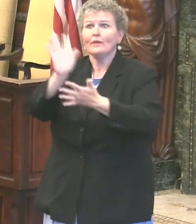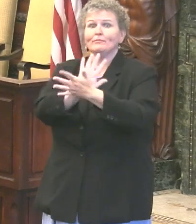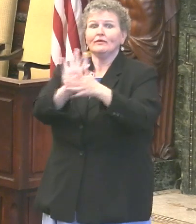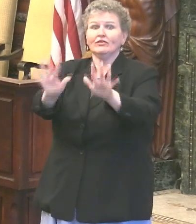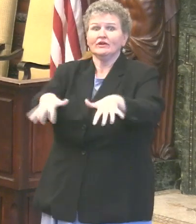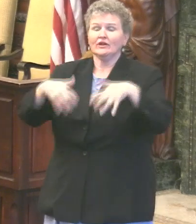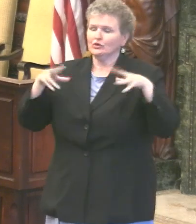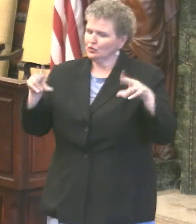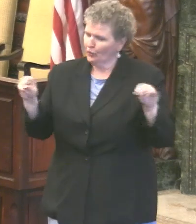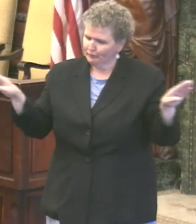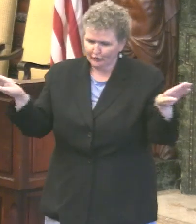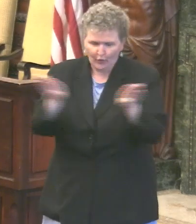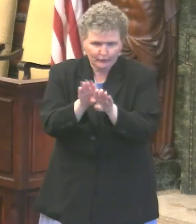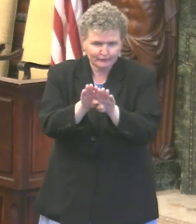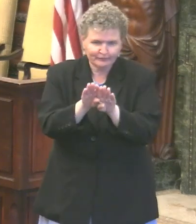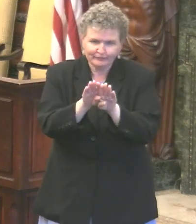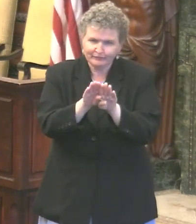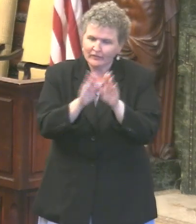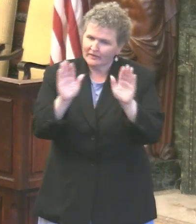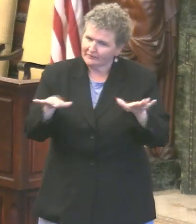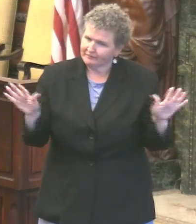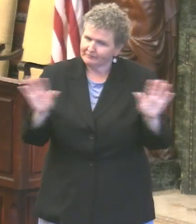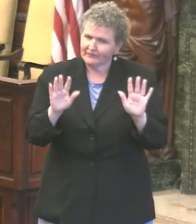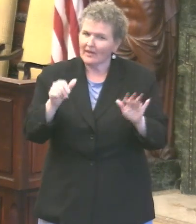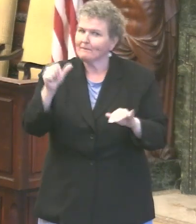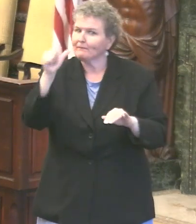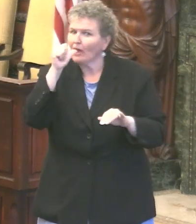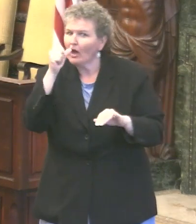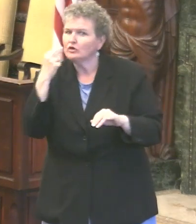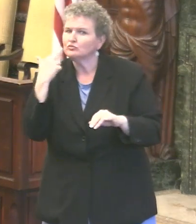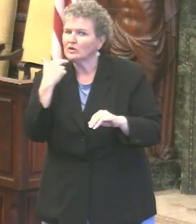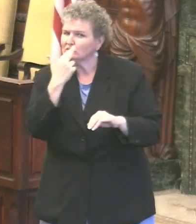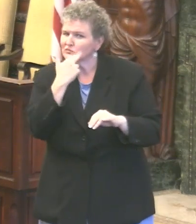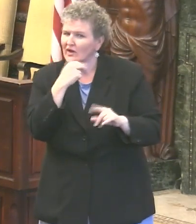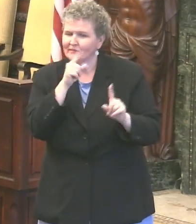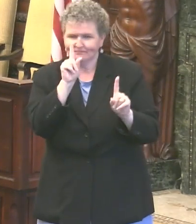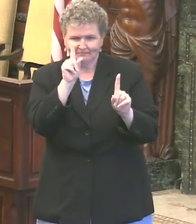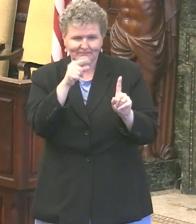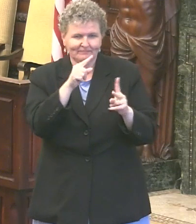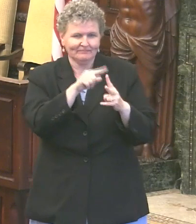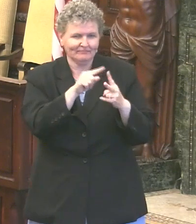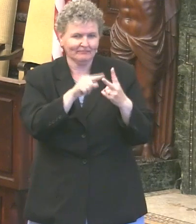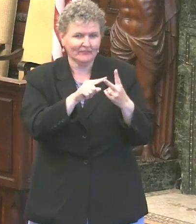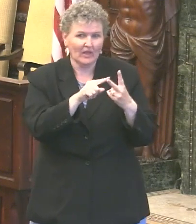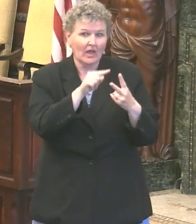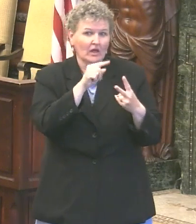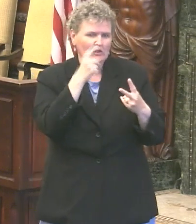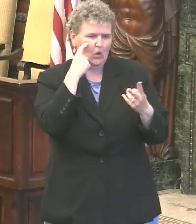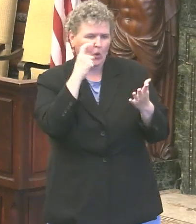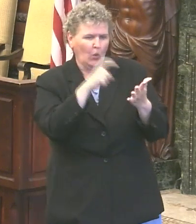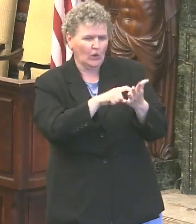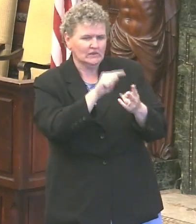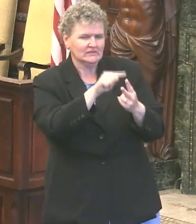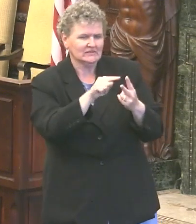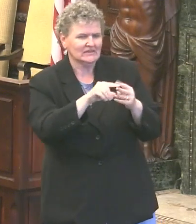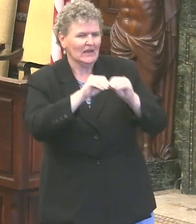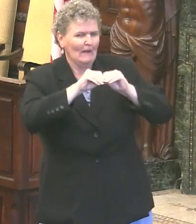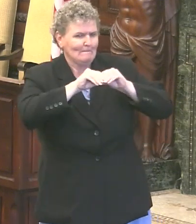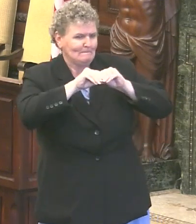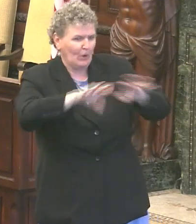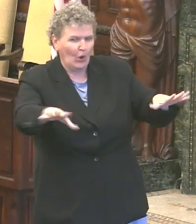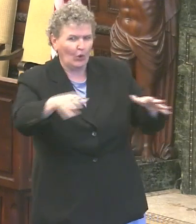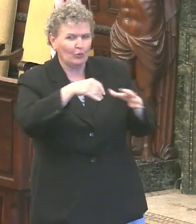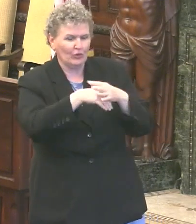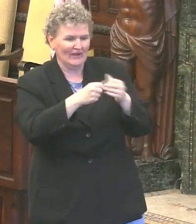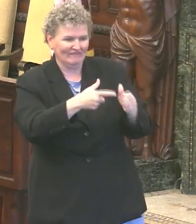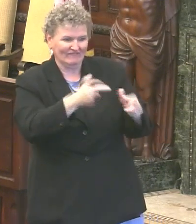risk. Let's talk about bars and restaurants for a second. Those are sites that clearly have seen the spread of the virus as